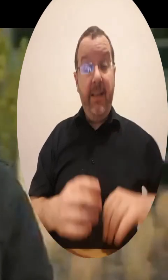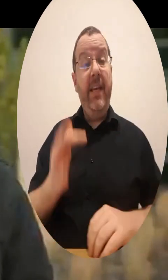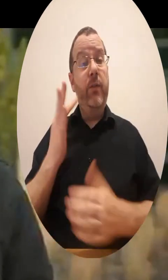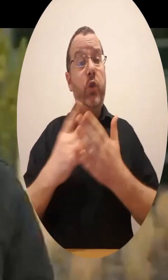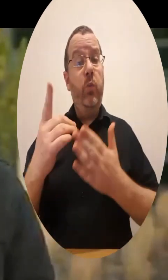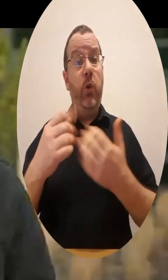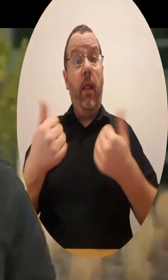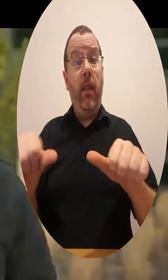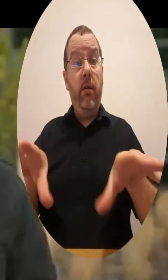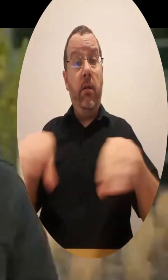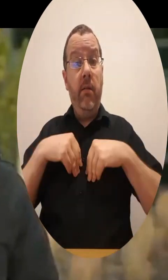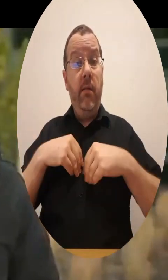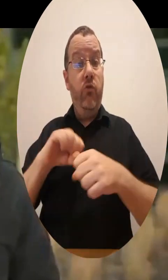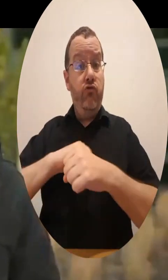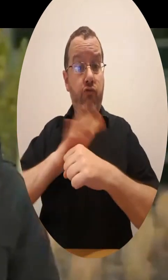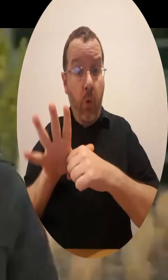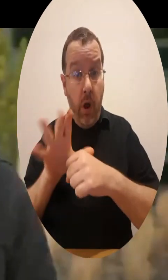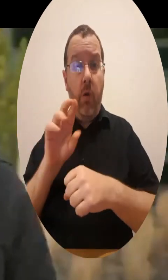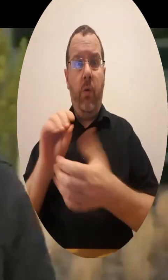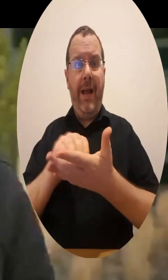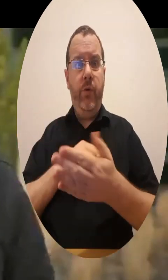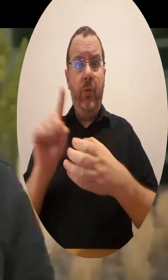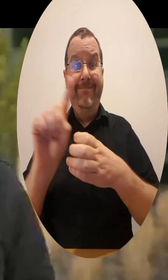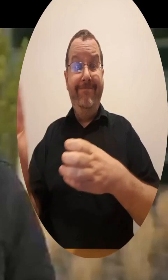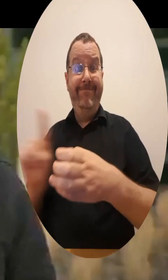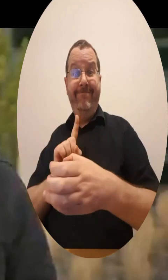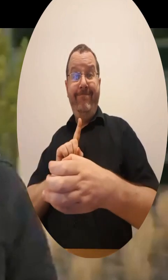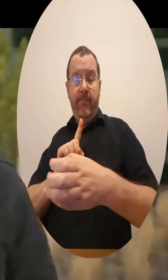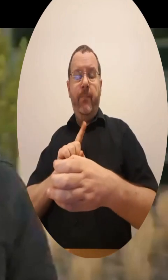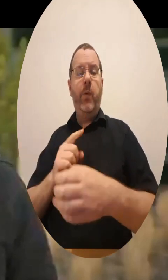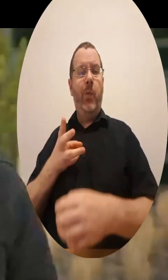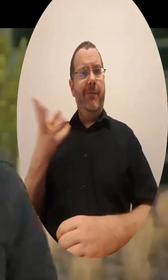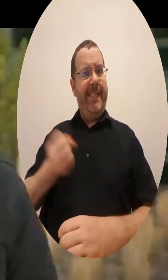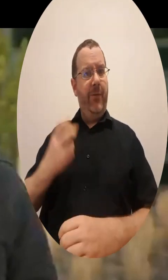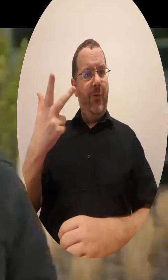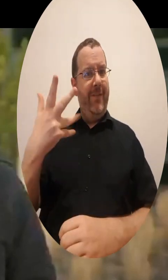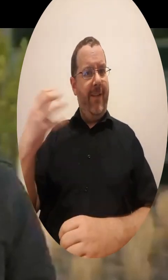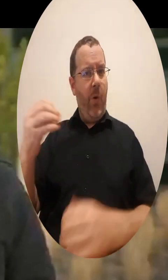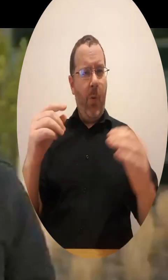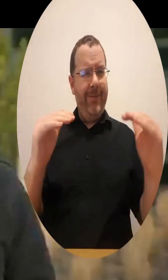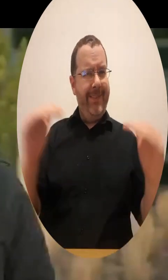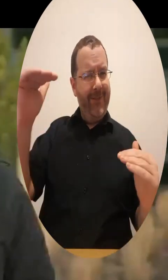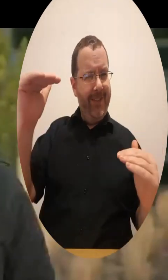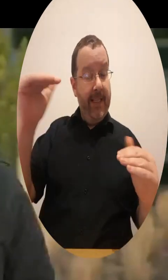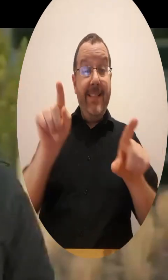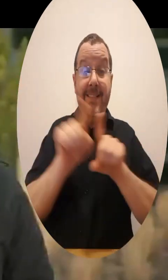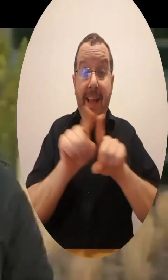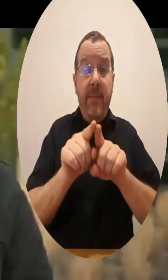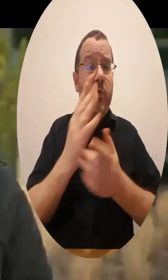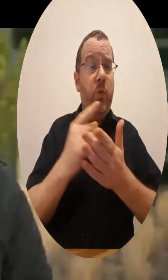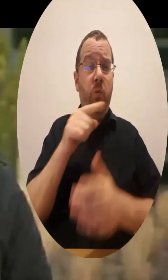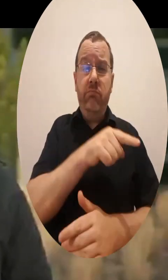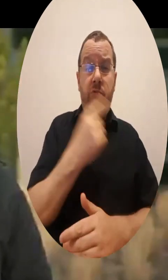with the COVID illness or have to self-isolate, you'll get €350. The same differential